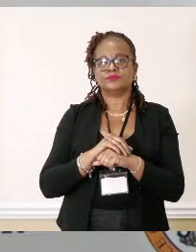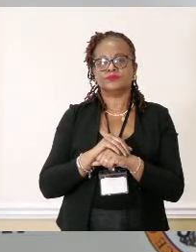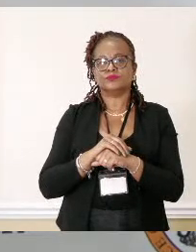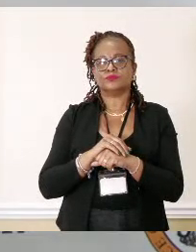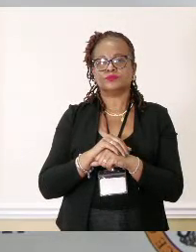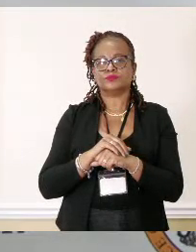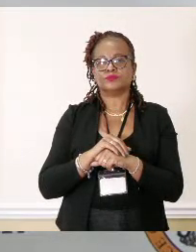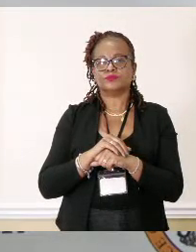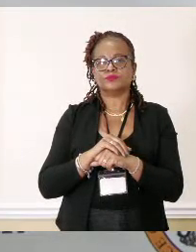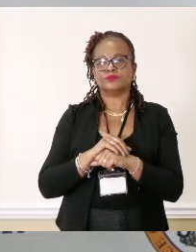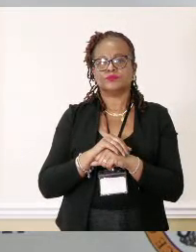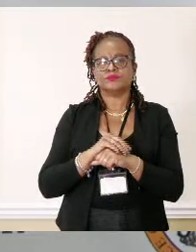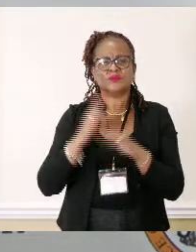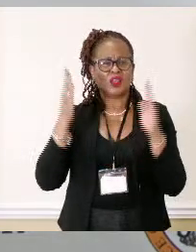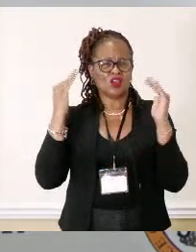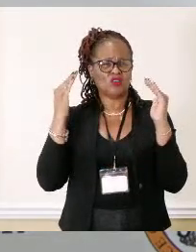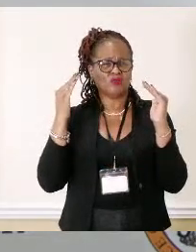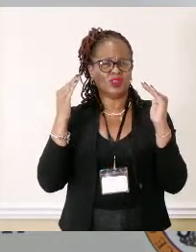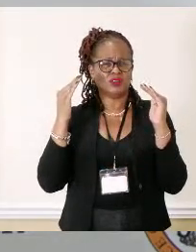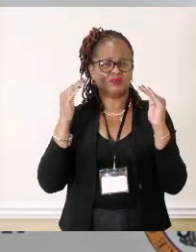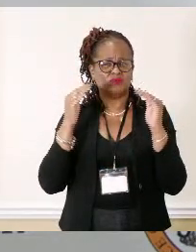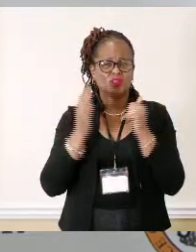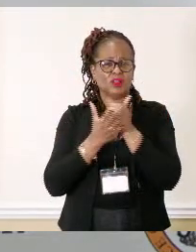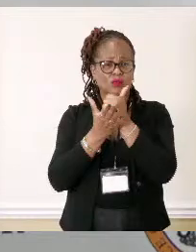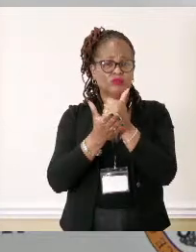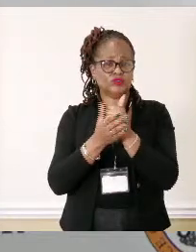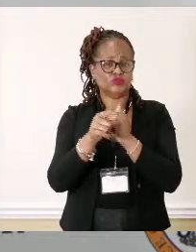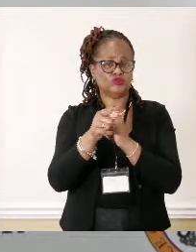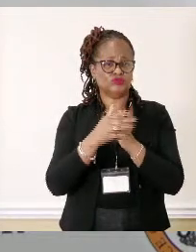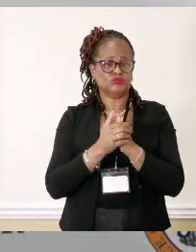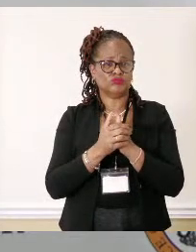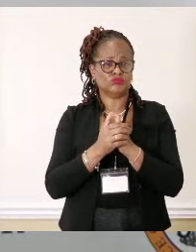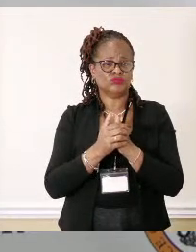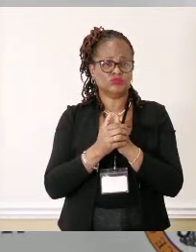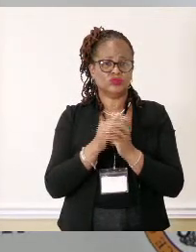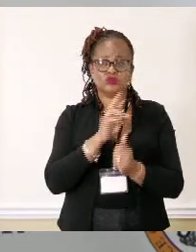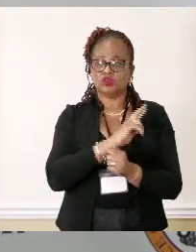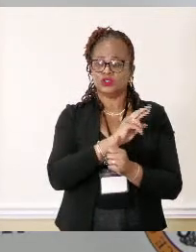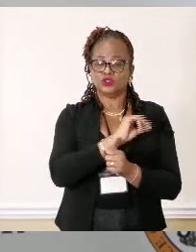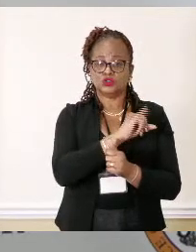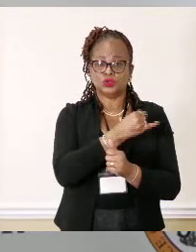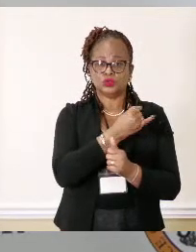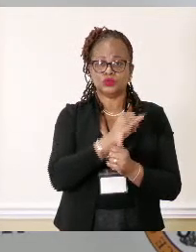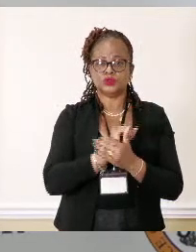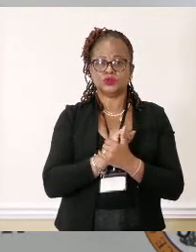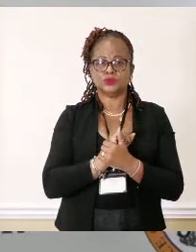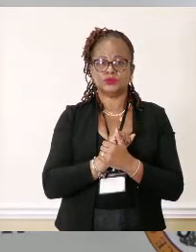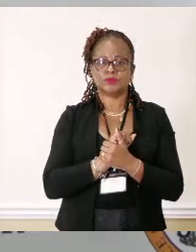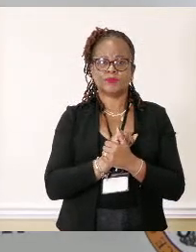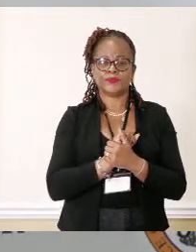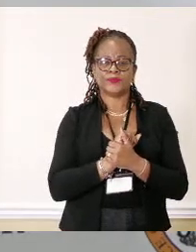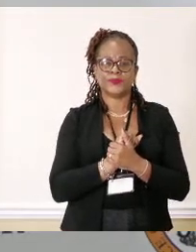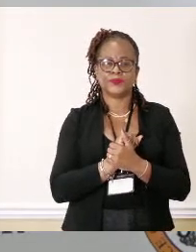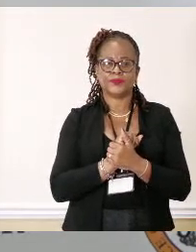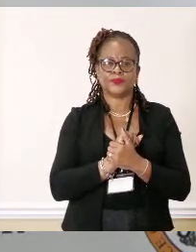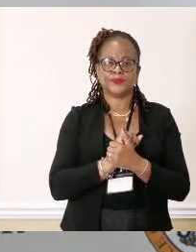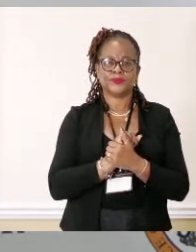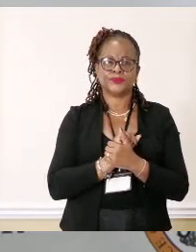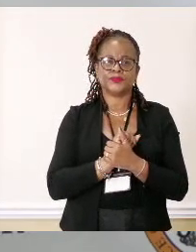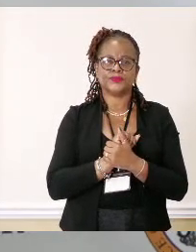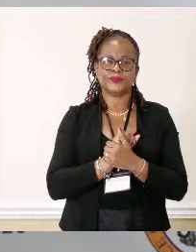I hope, Ms. Gray, that is helpful to you. Rustin Jones, please.